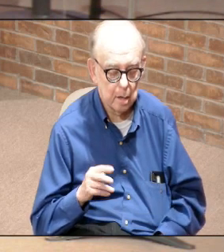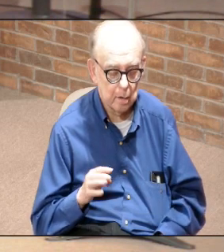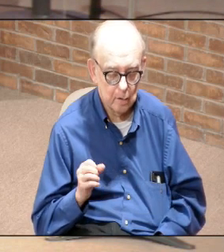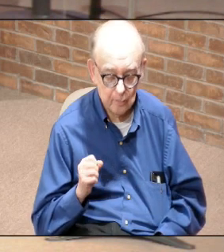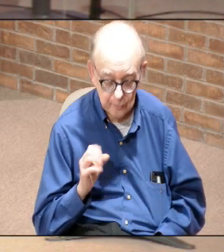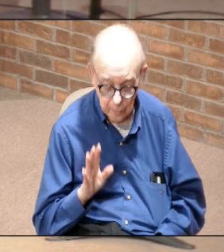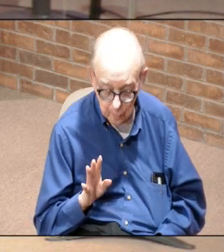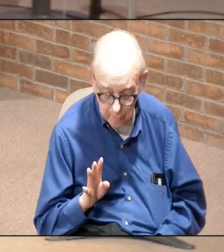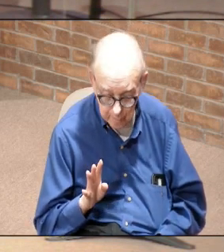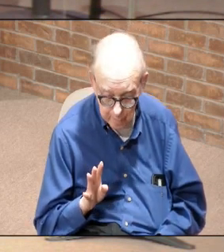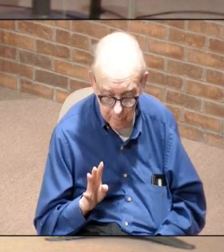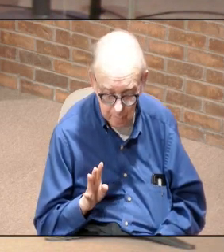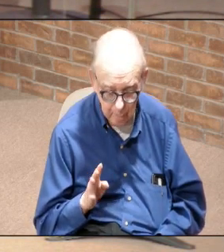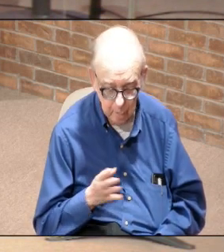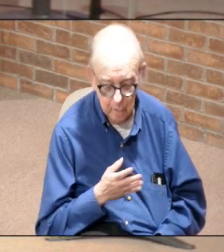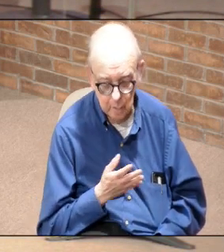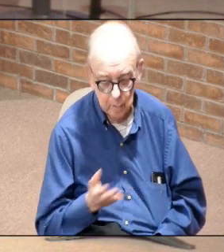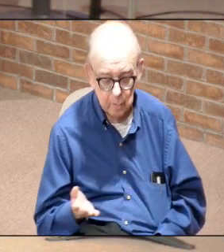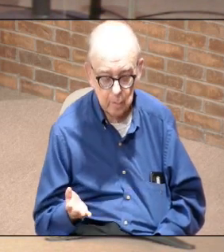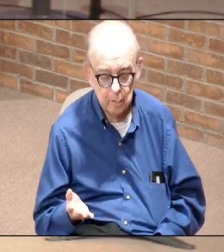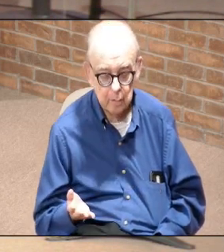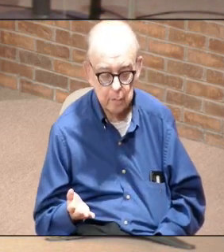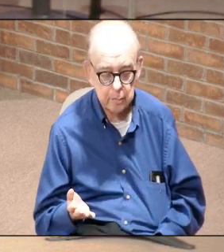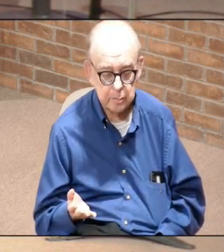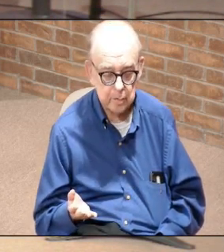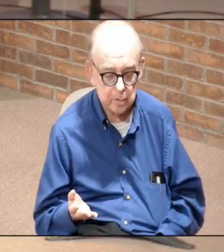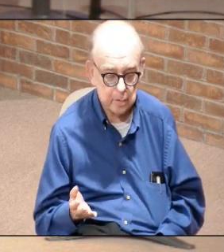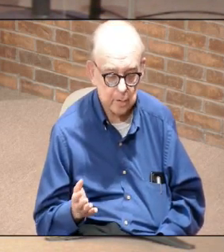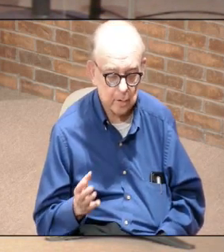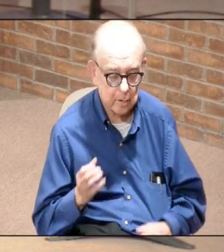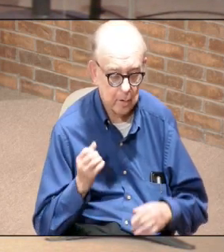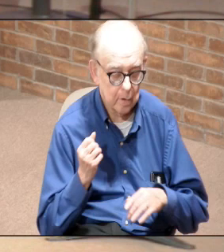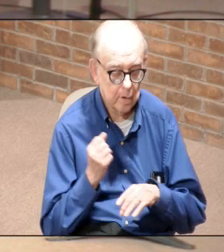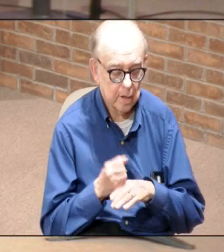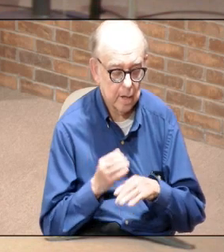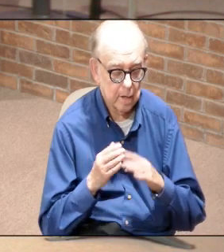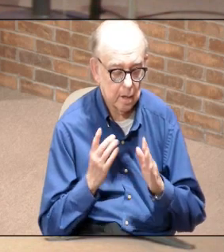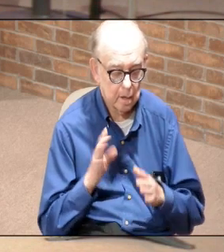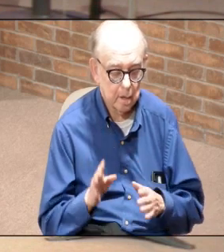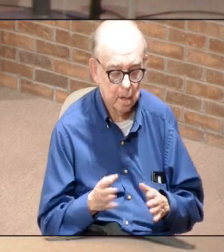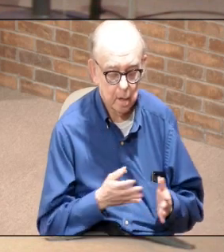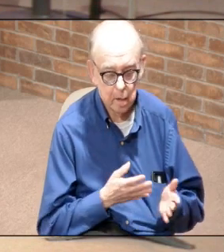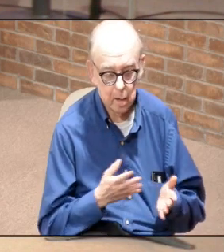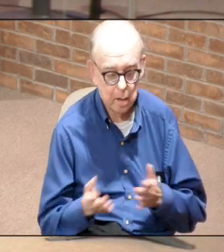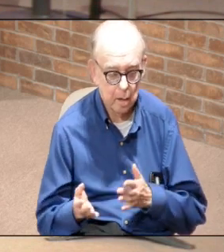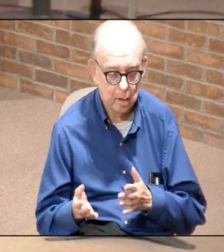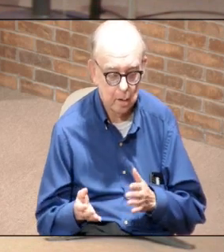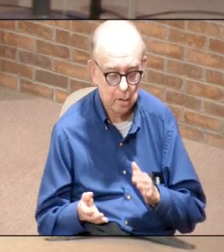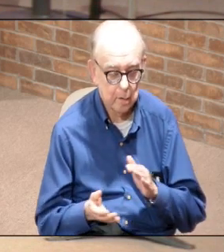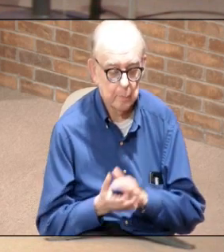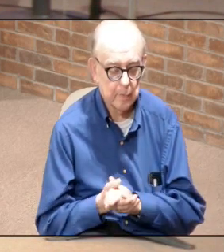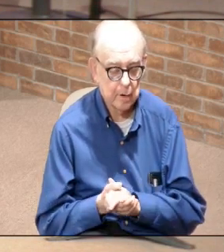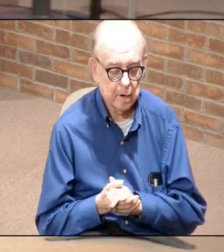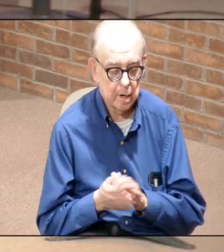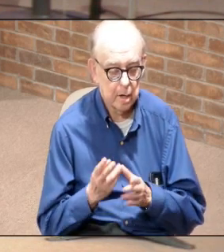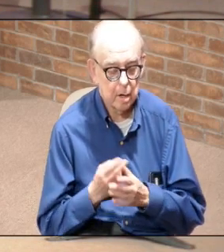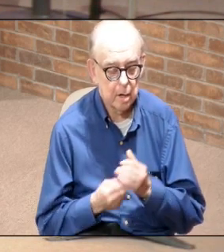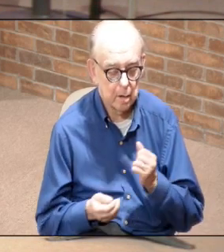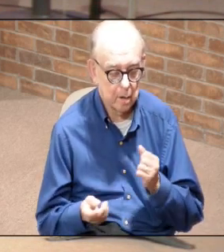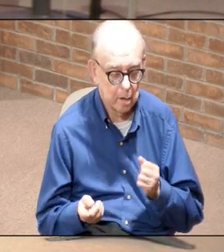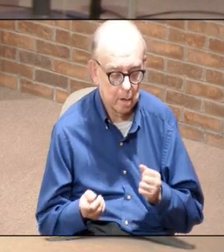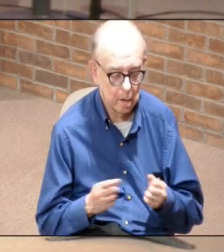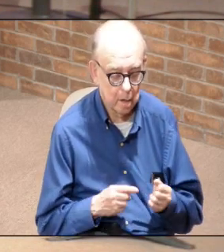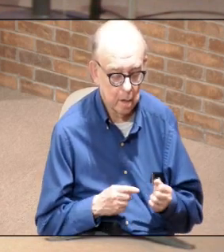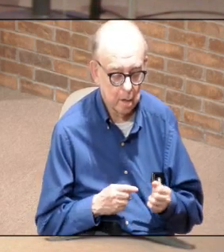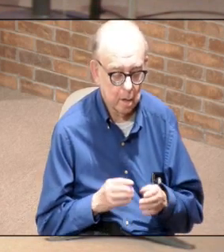4. Brought them in, set up a house for them, brought in a married couple. While he